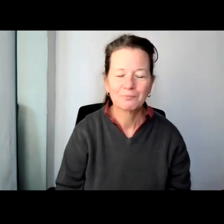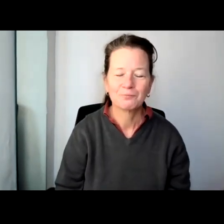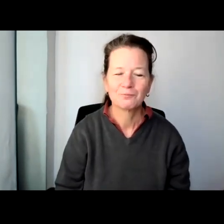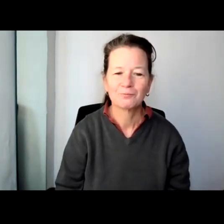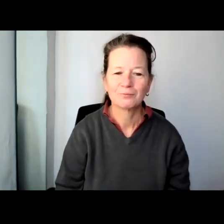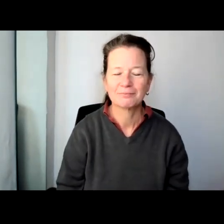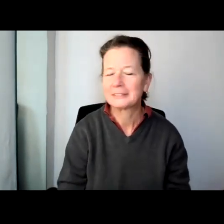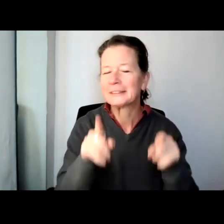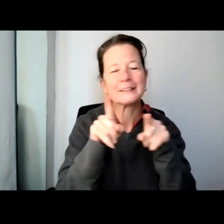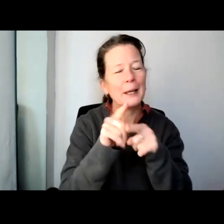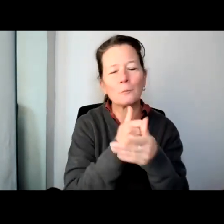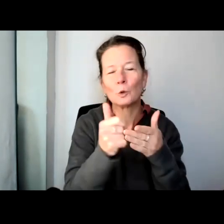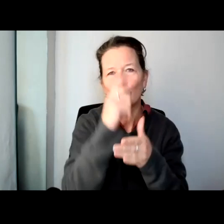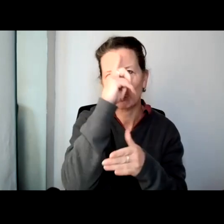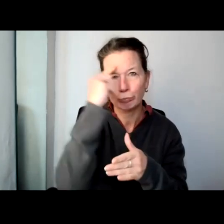as usual.